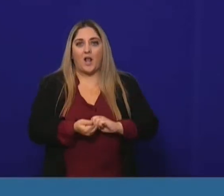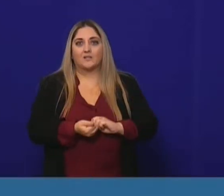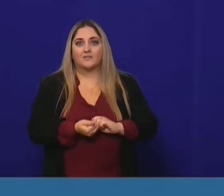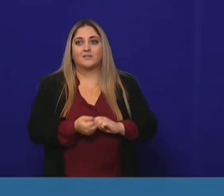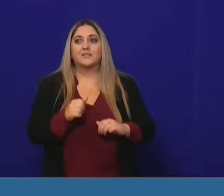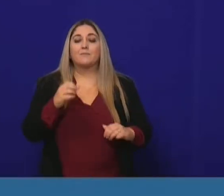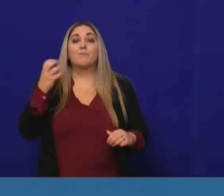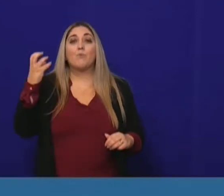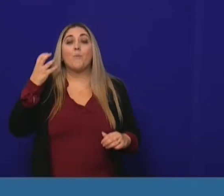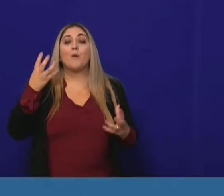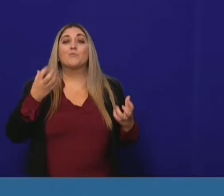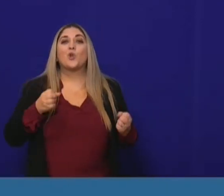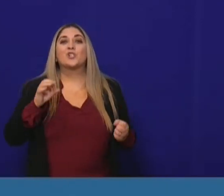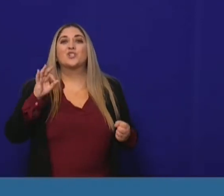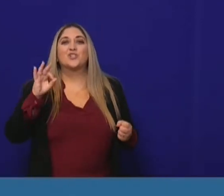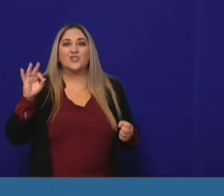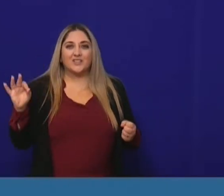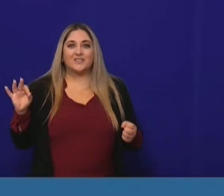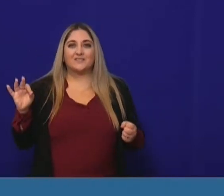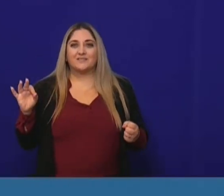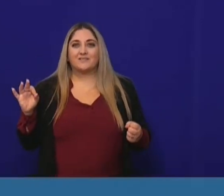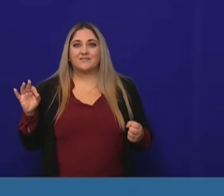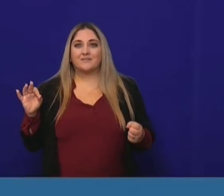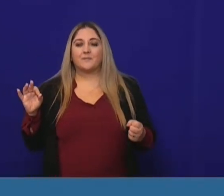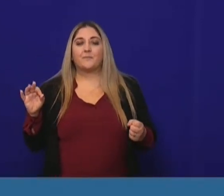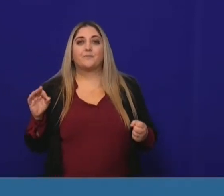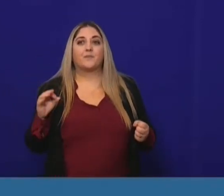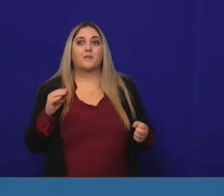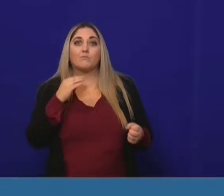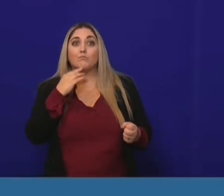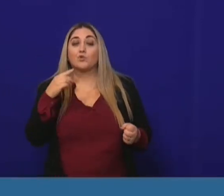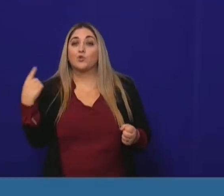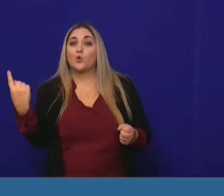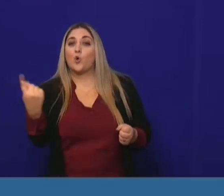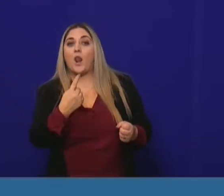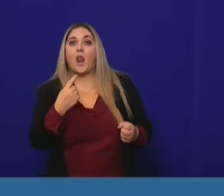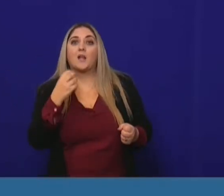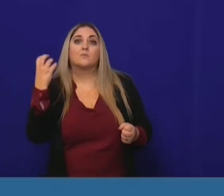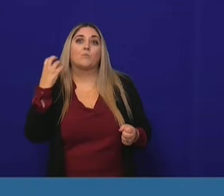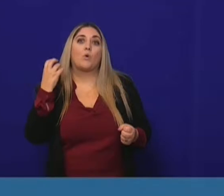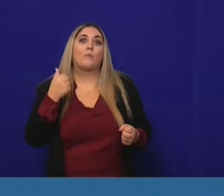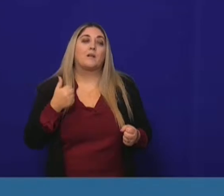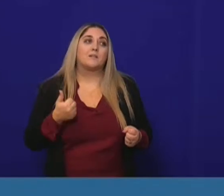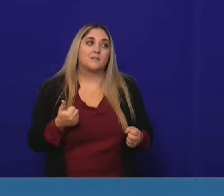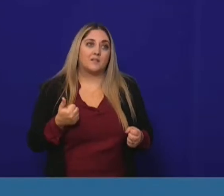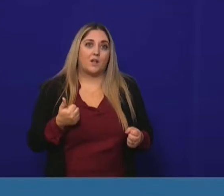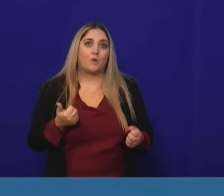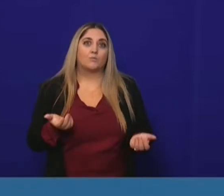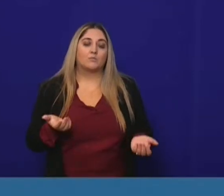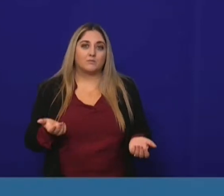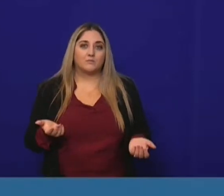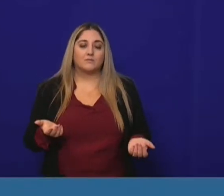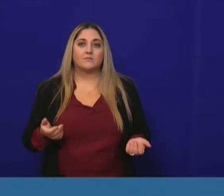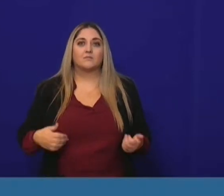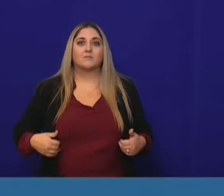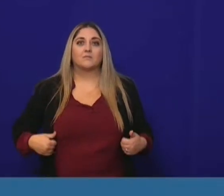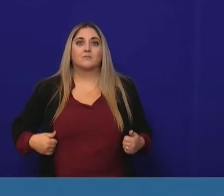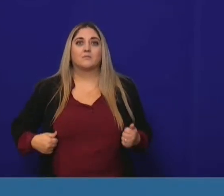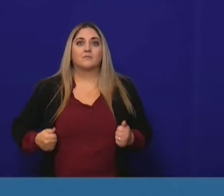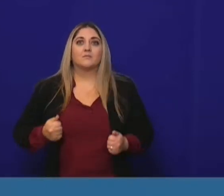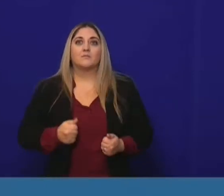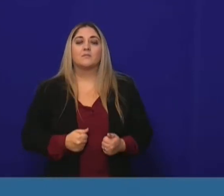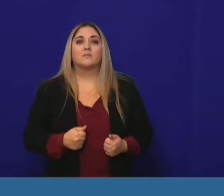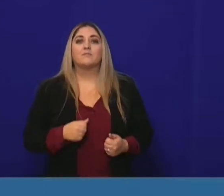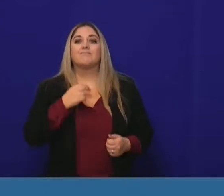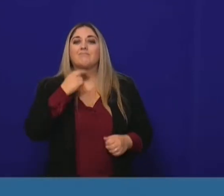persuna. Jiġifieri hemmhekk numru fil-popolazzjoni tagħna simili bħal barra minn Malta li sfortunatament ma